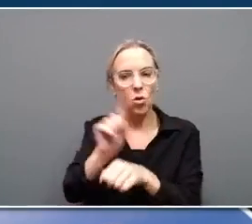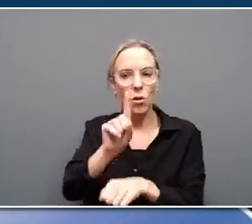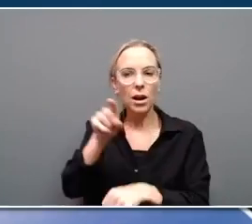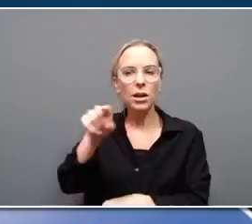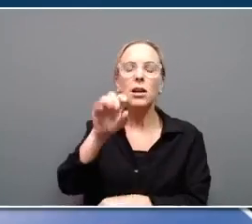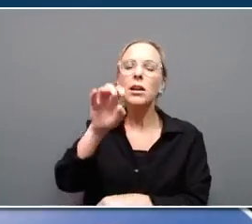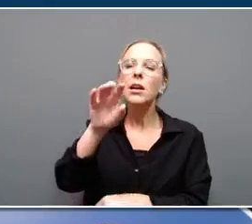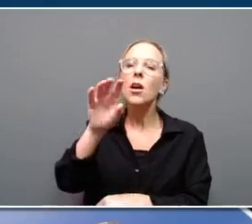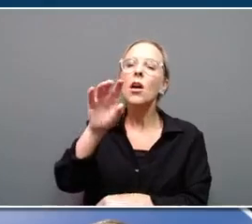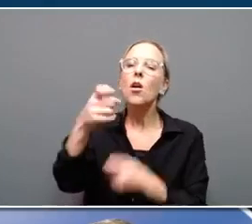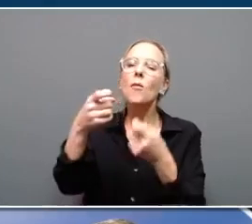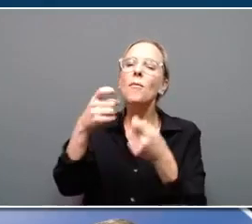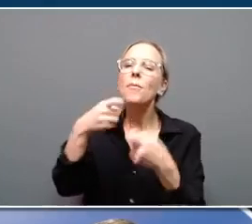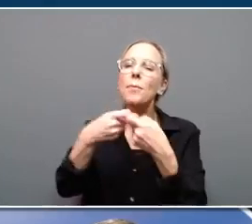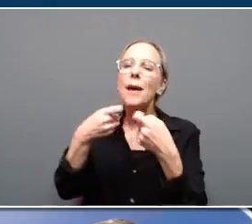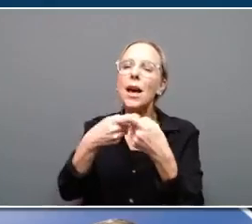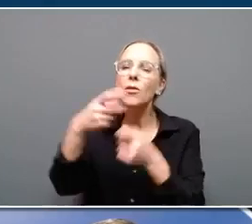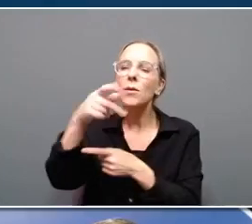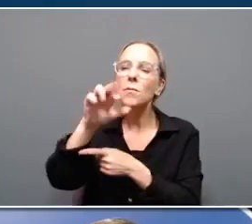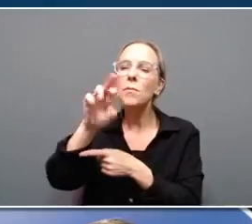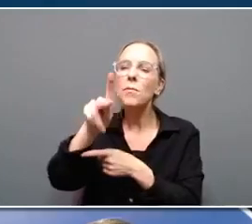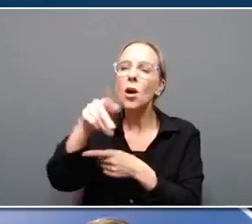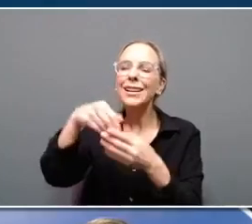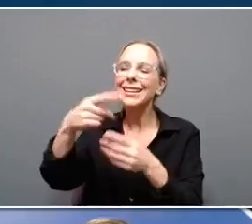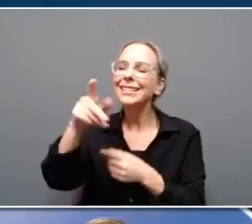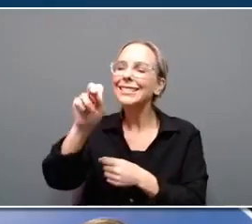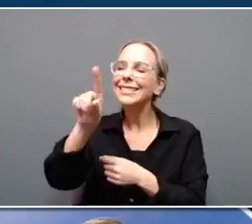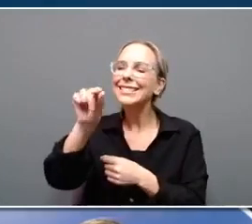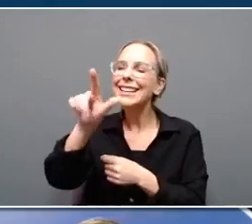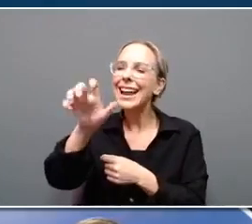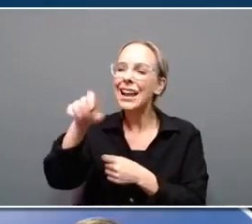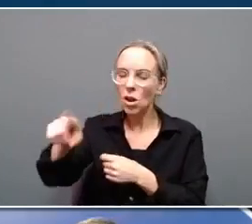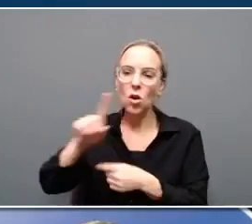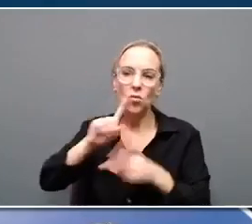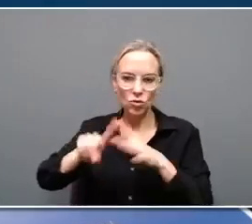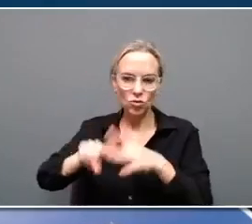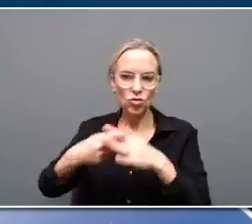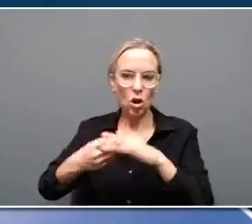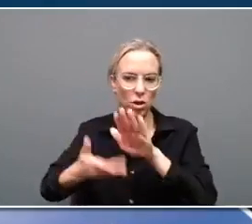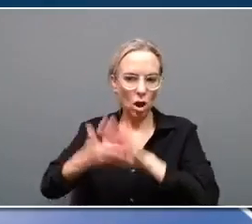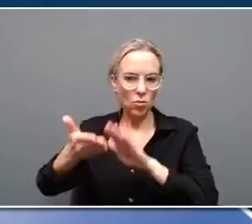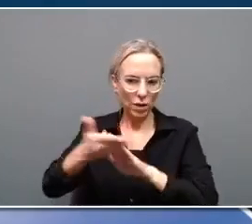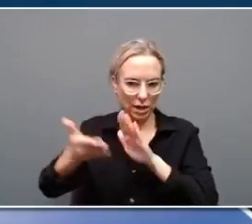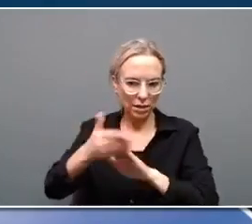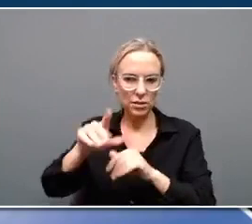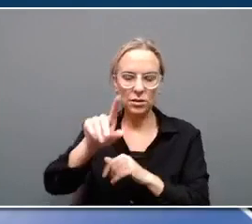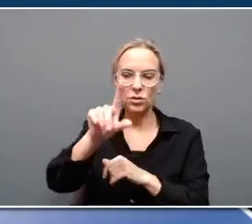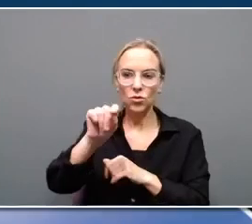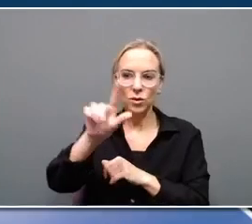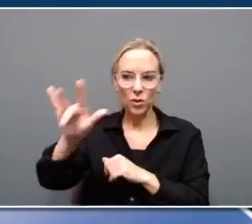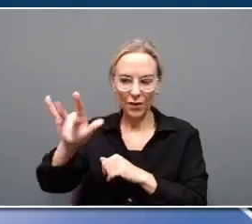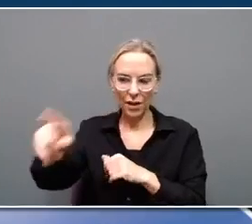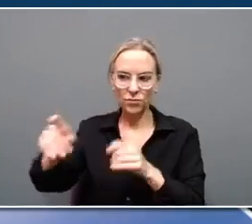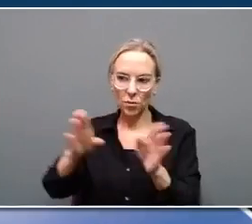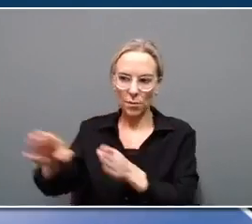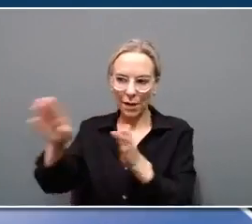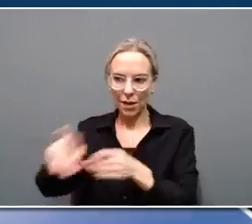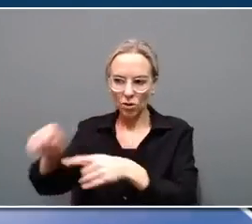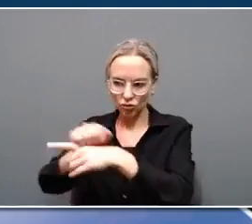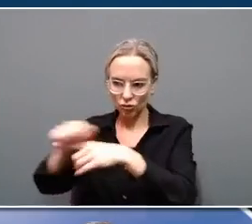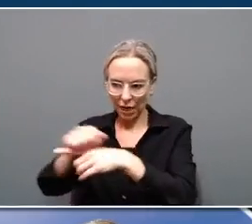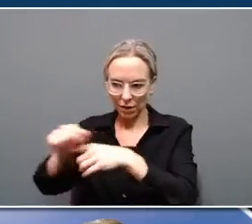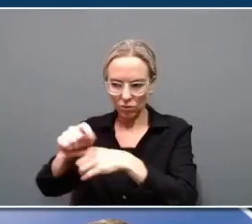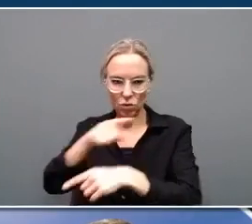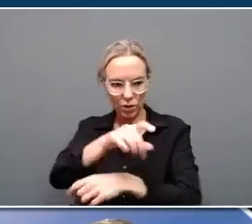Glendale, with the first of the two facilities scheduled to begin operations in 2025. The grant for workforce training at Blue Oval